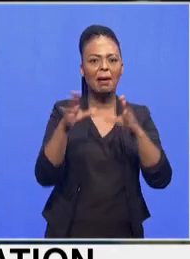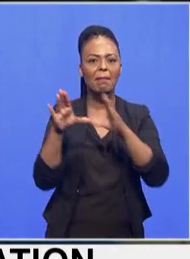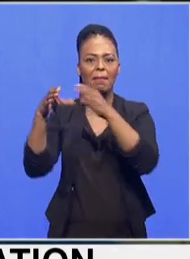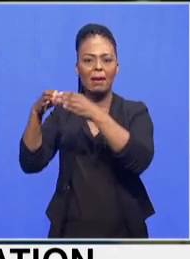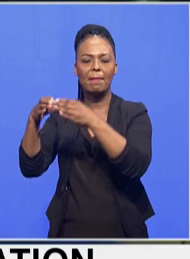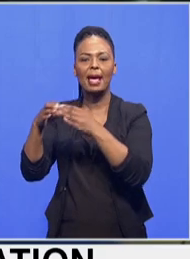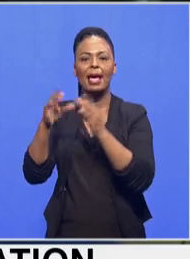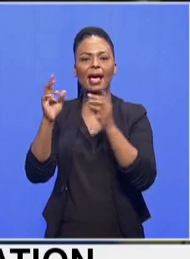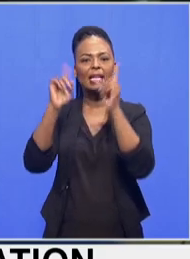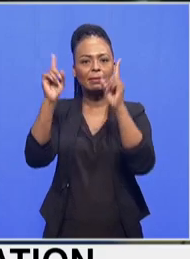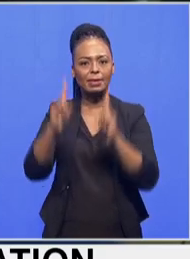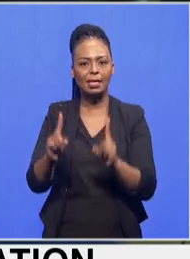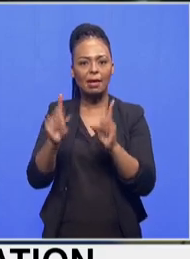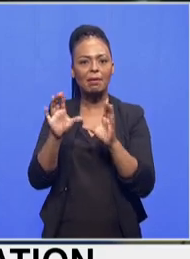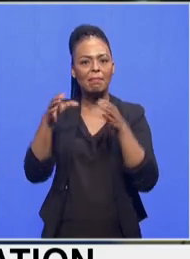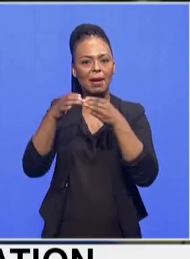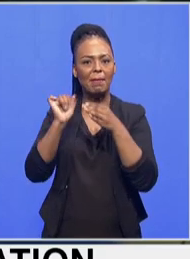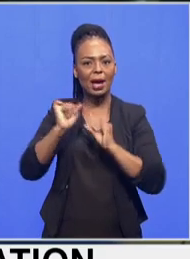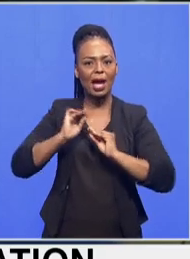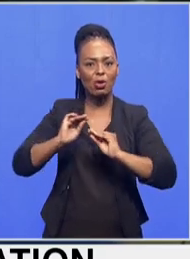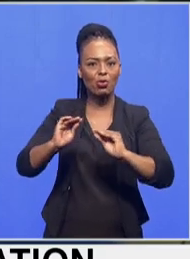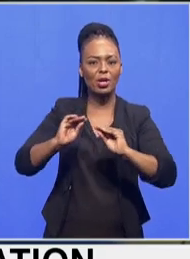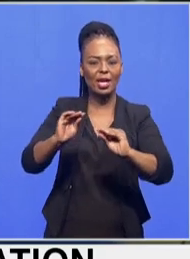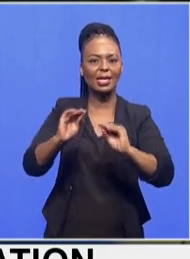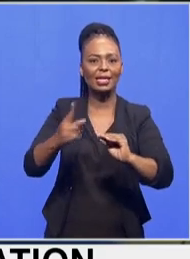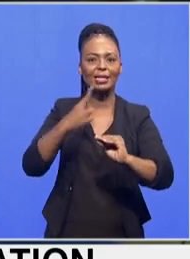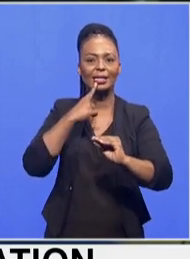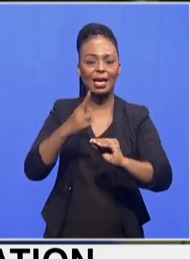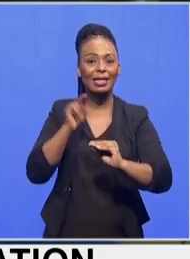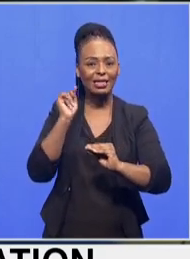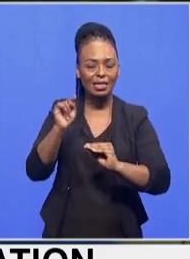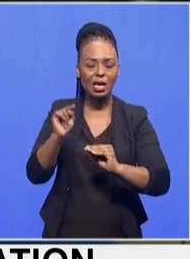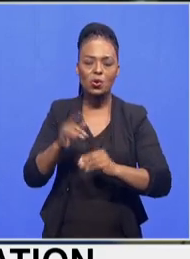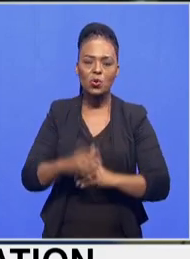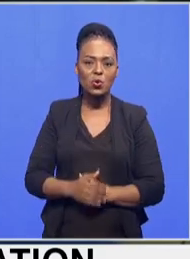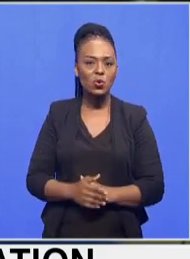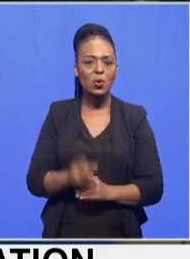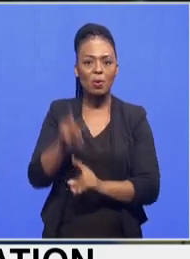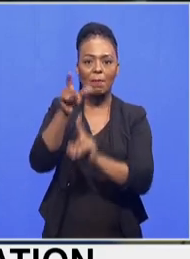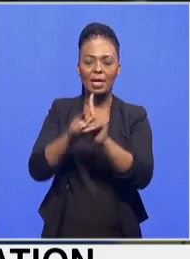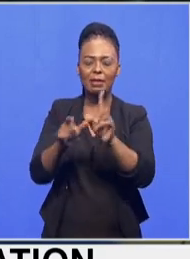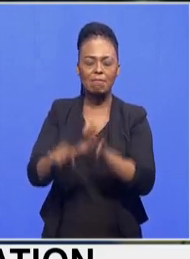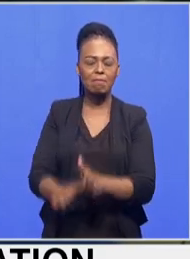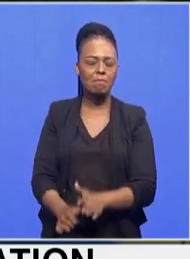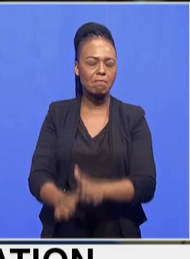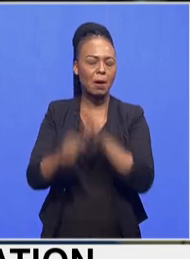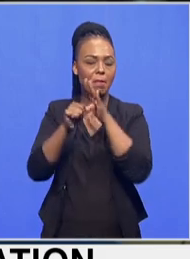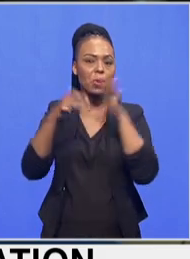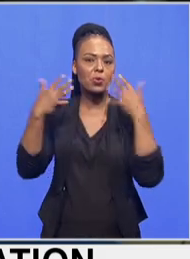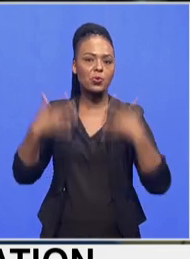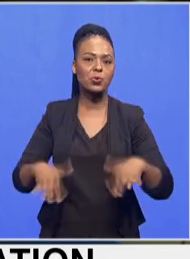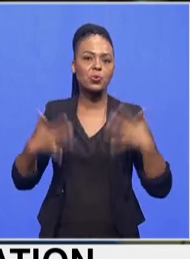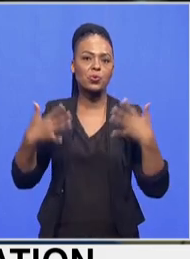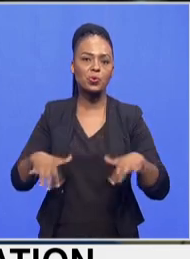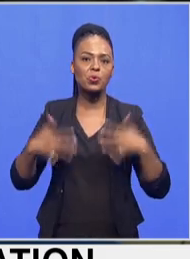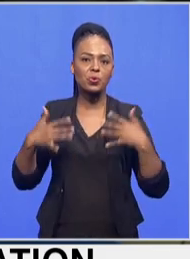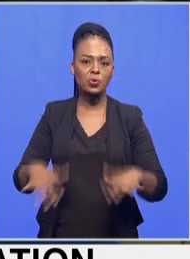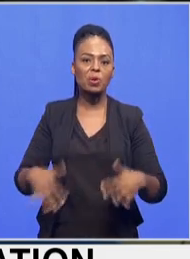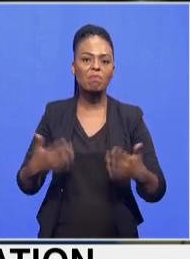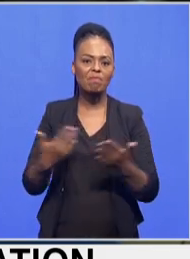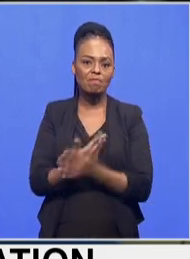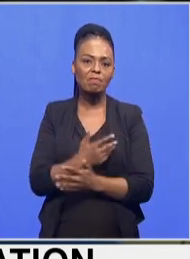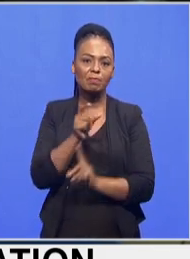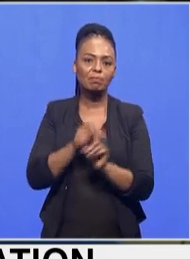of education, really saying that it has lost a very significant asset in the Department